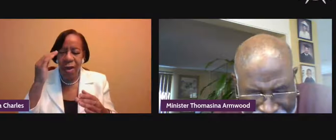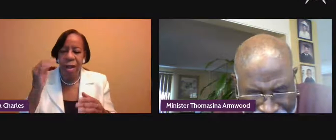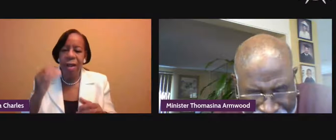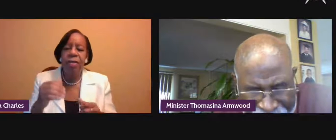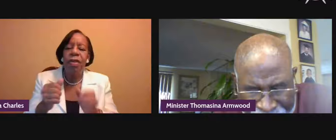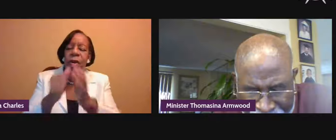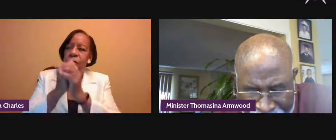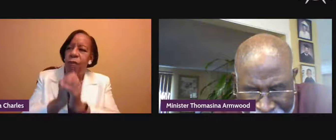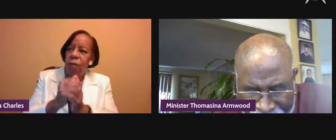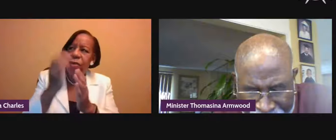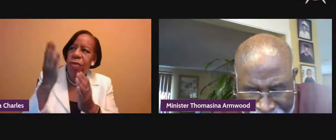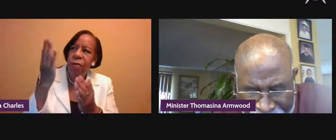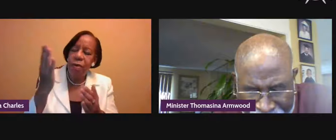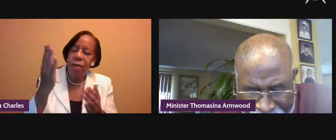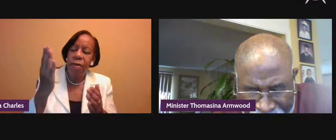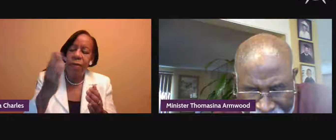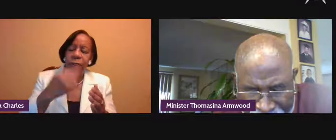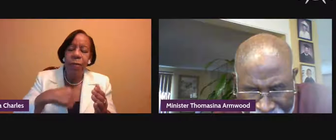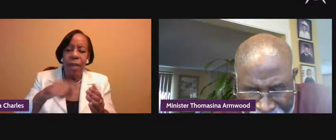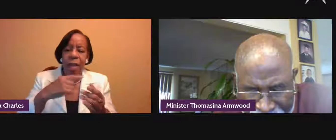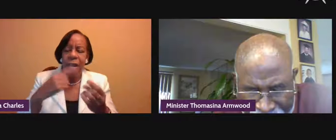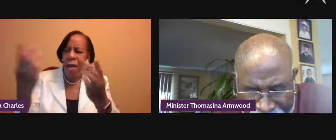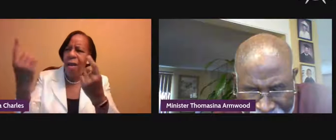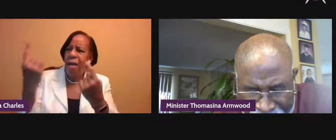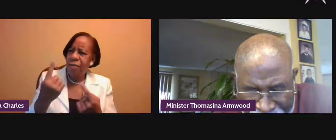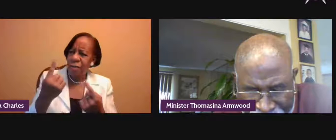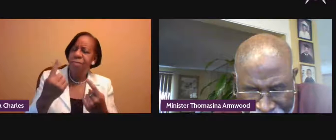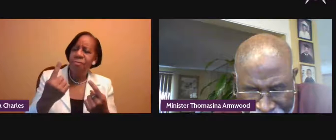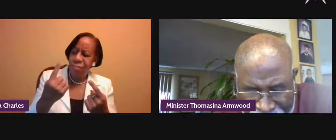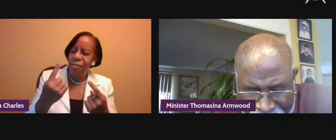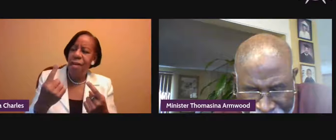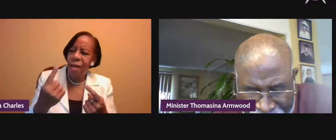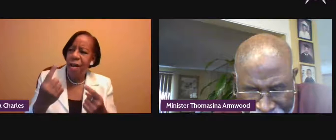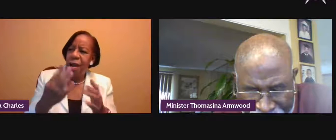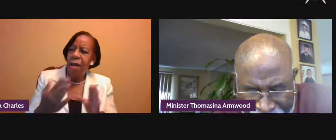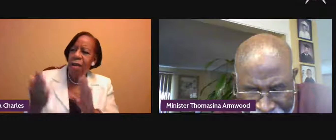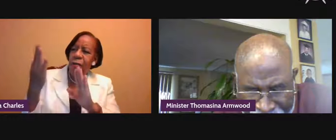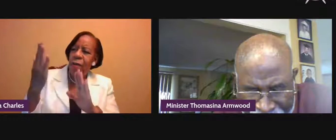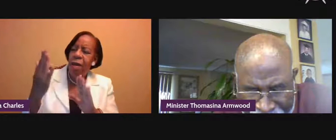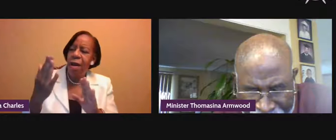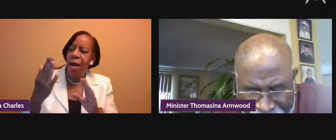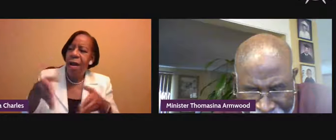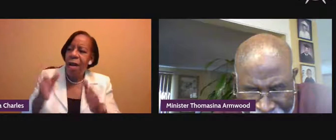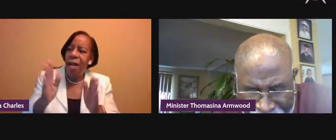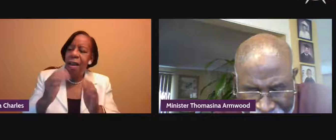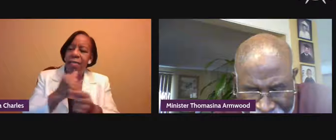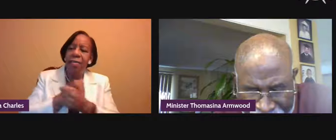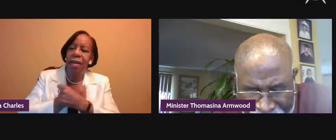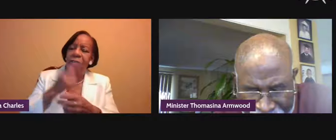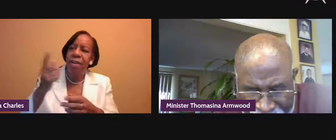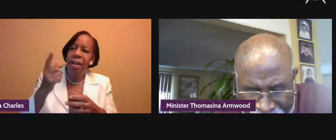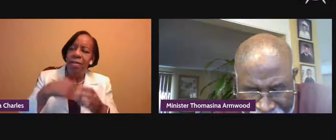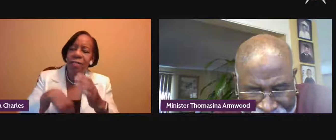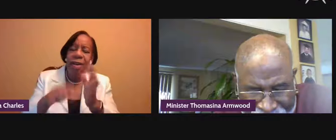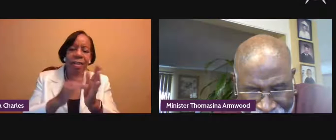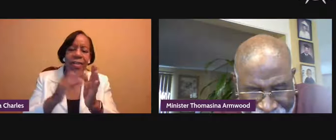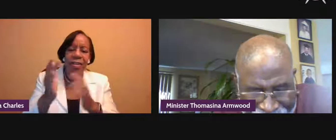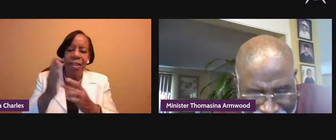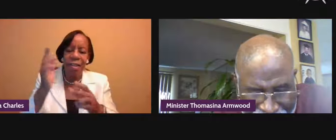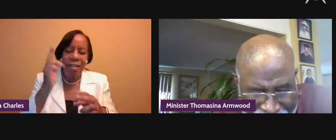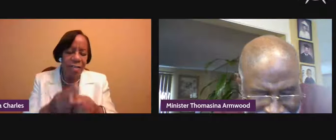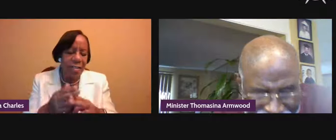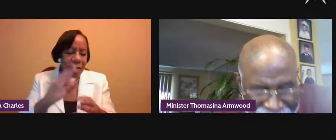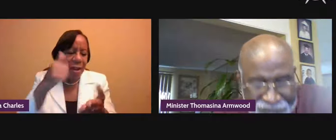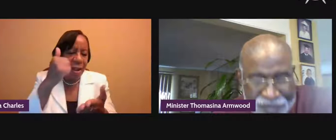your kingdom. Lord, we just ask you to come in right now, take a seat, and let us love on you. In Jesus' powerful name, we ask this